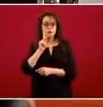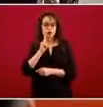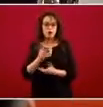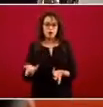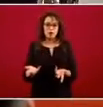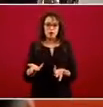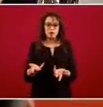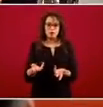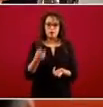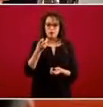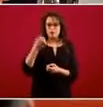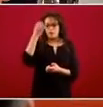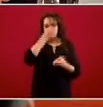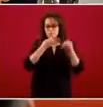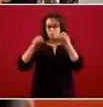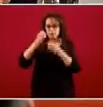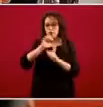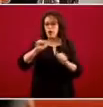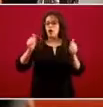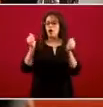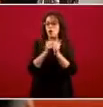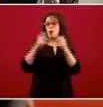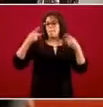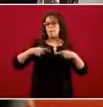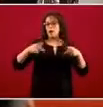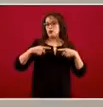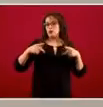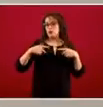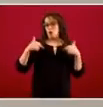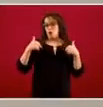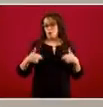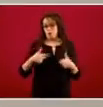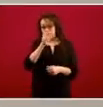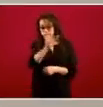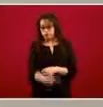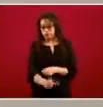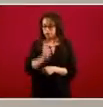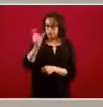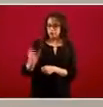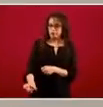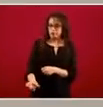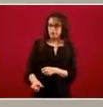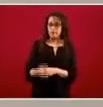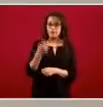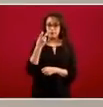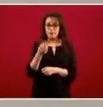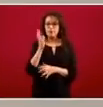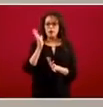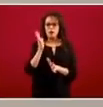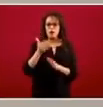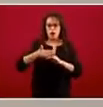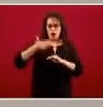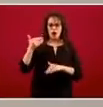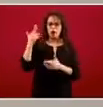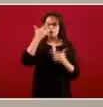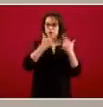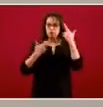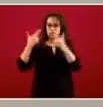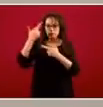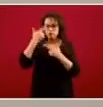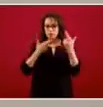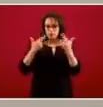not non-prejudicial. So that opens the door for clinical trials to be